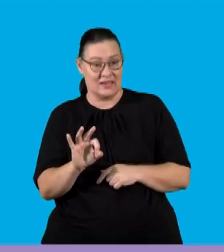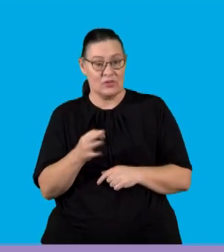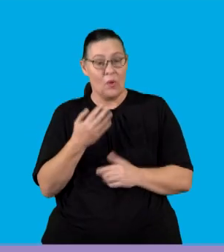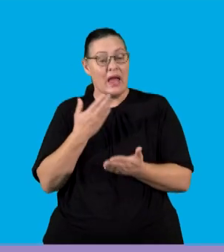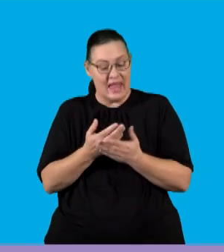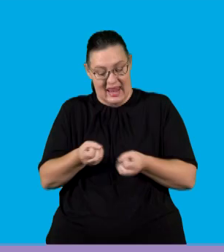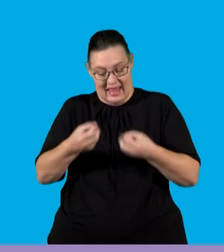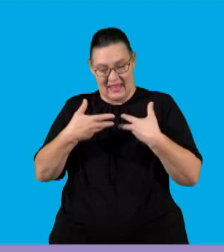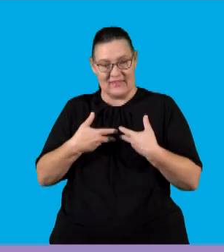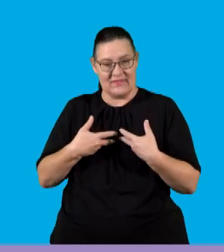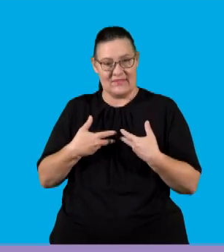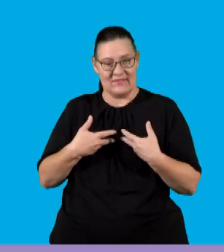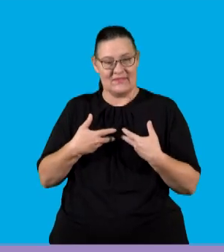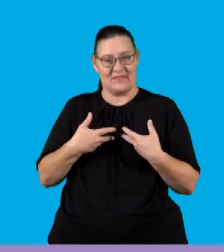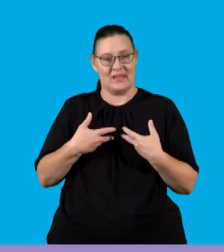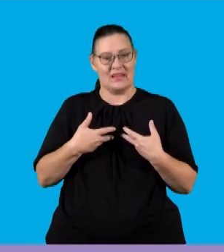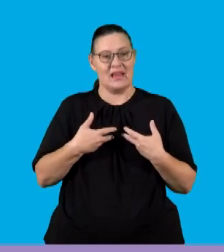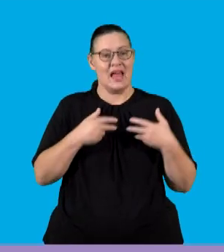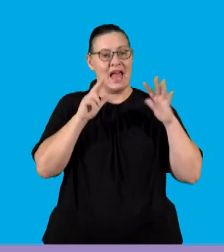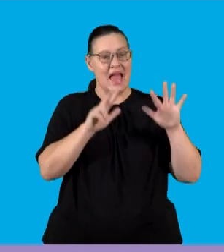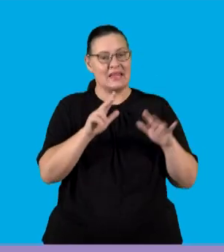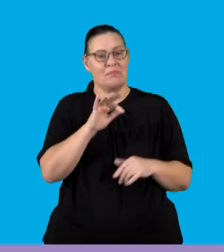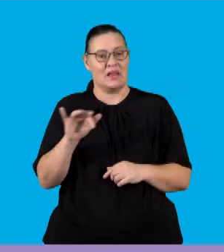gives us that